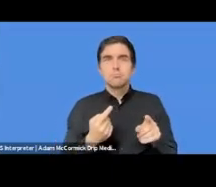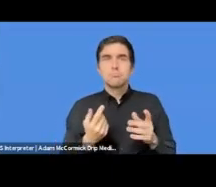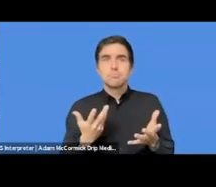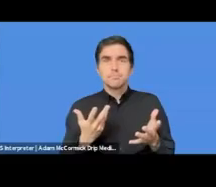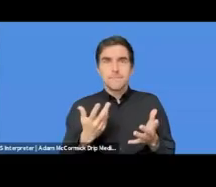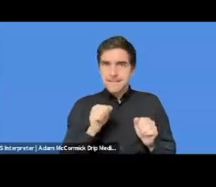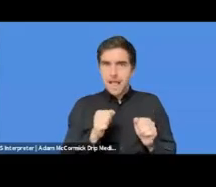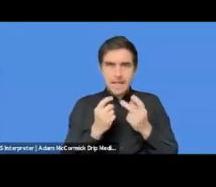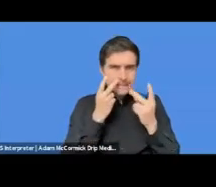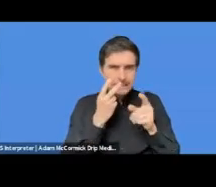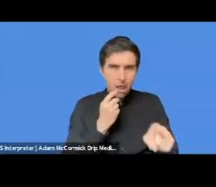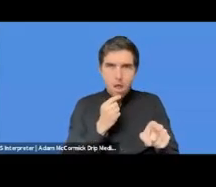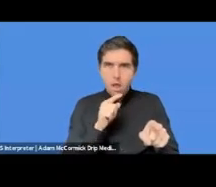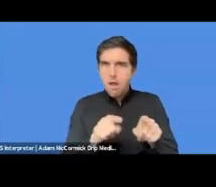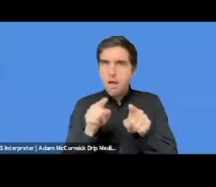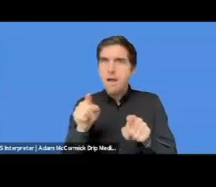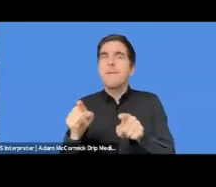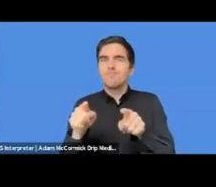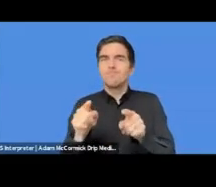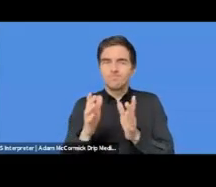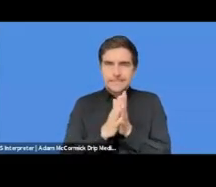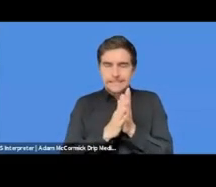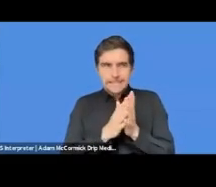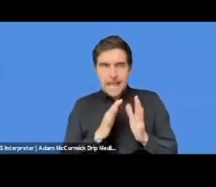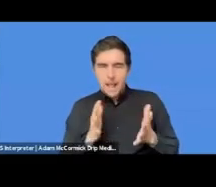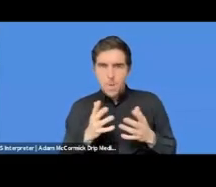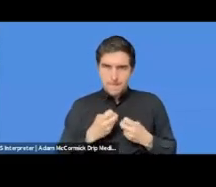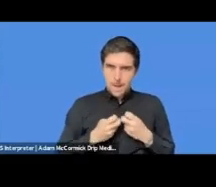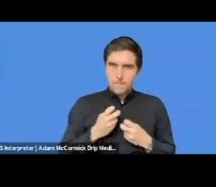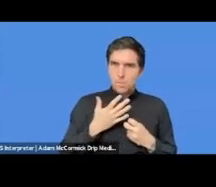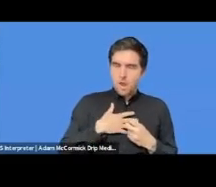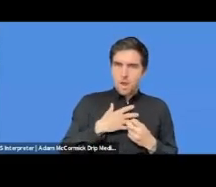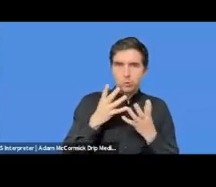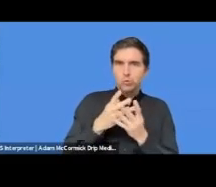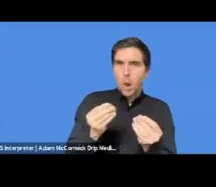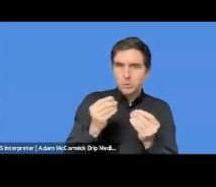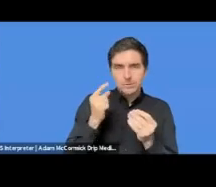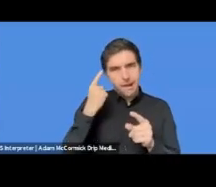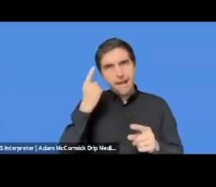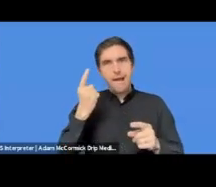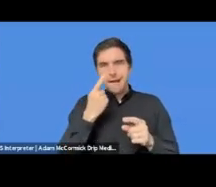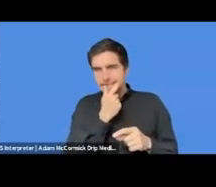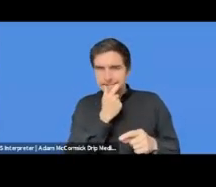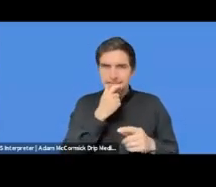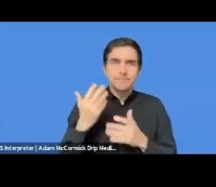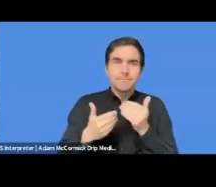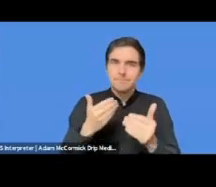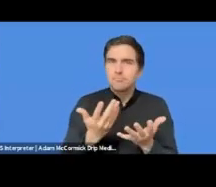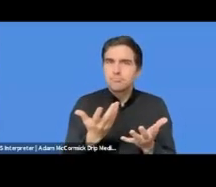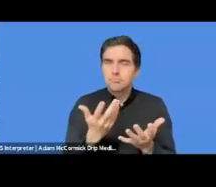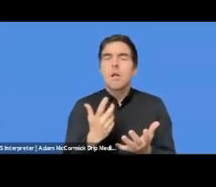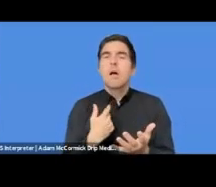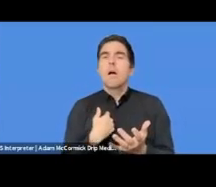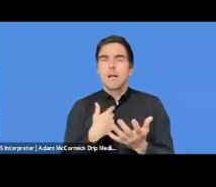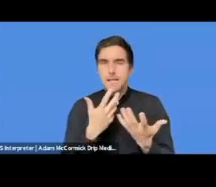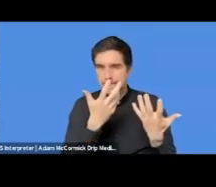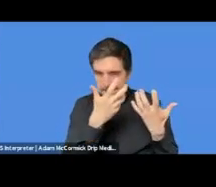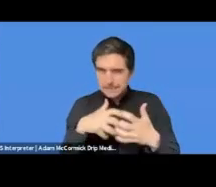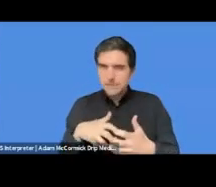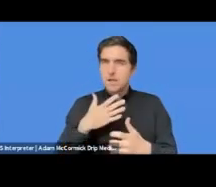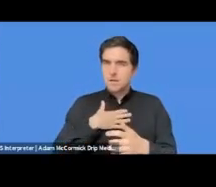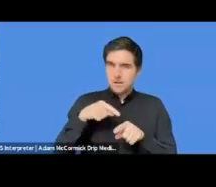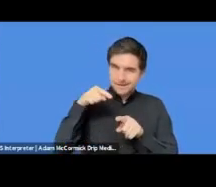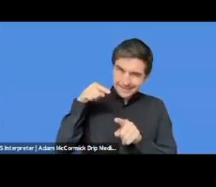to identify and implement creative solutions tailored to our own specific context.